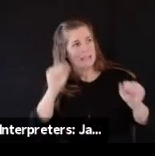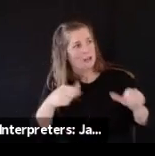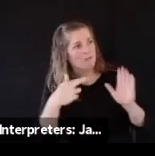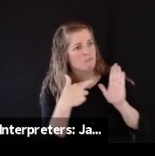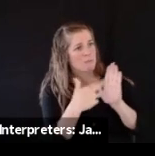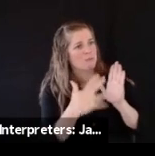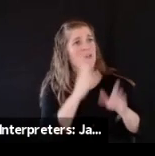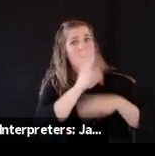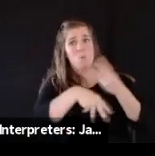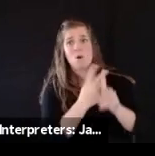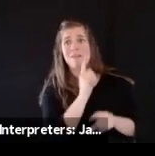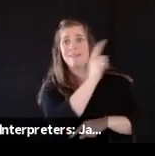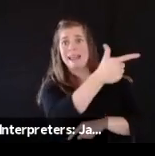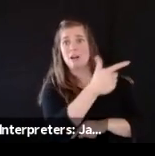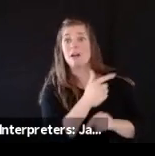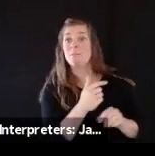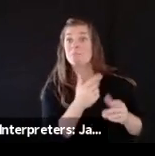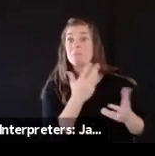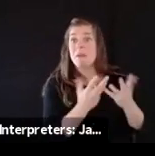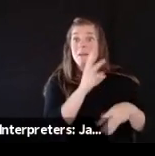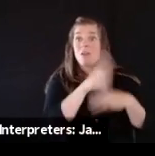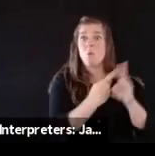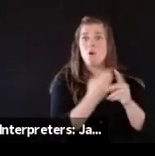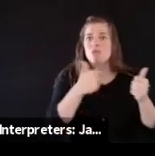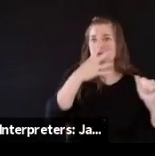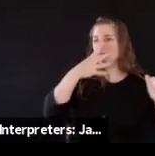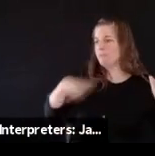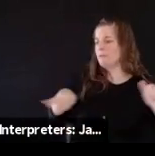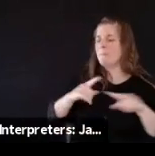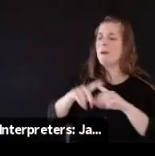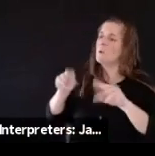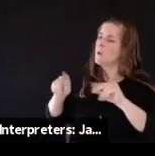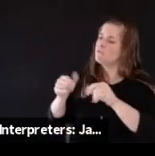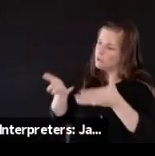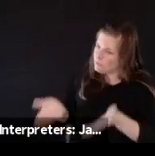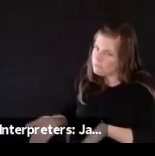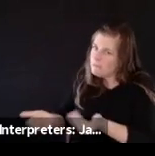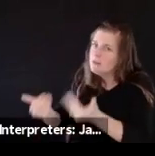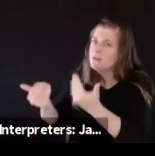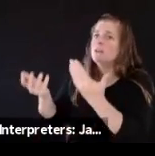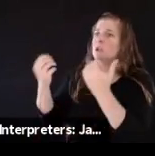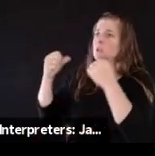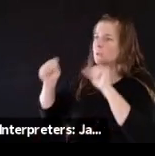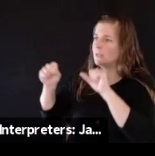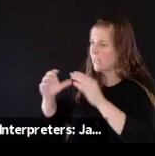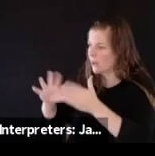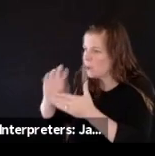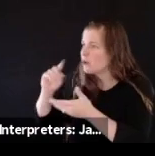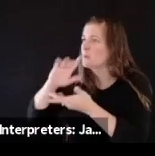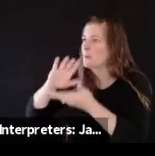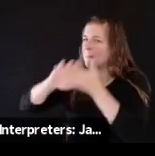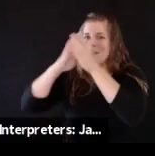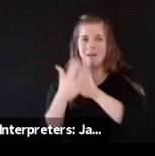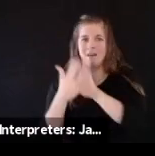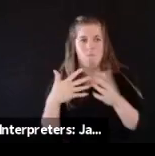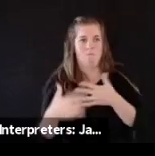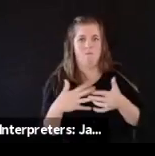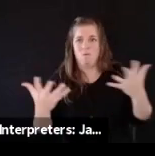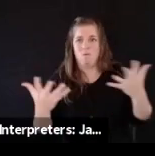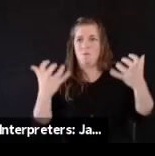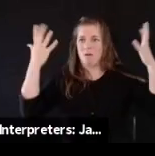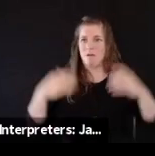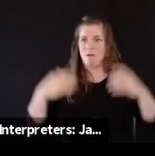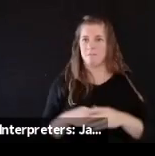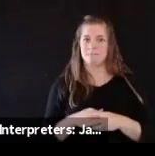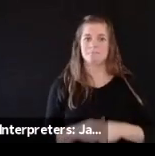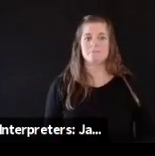times has erased them, but that we can help them see themselves once again incorporated. Now, I do want to take